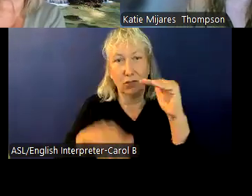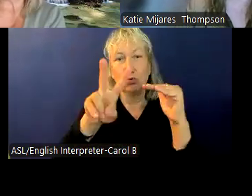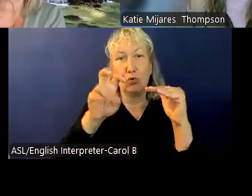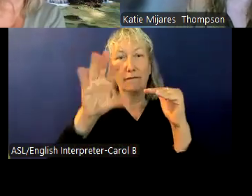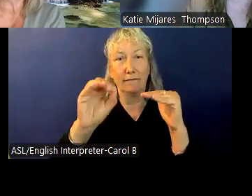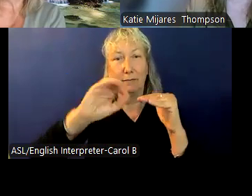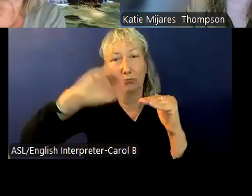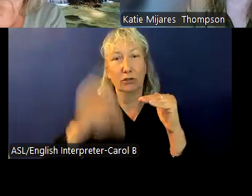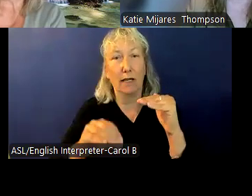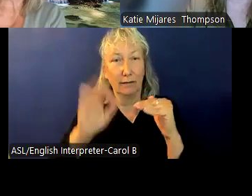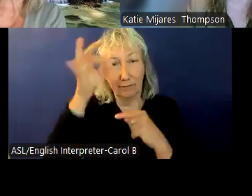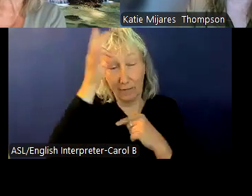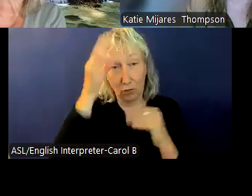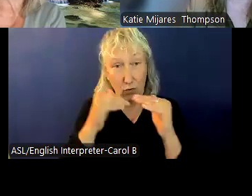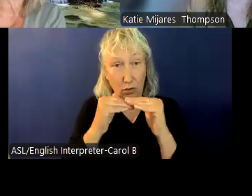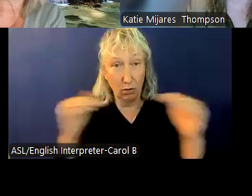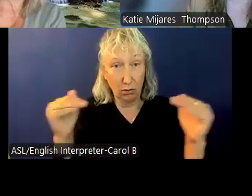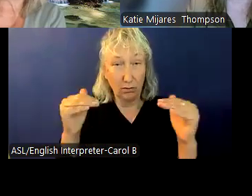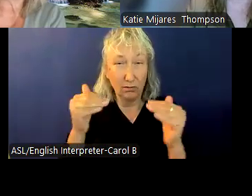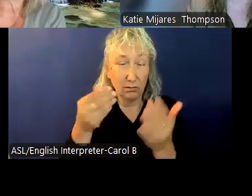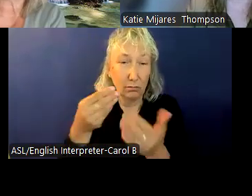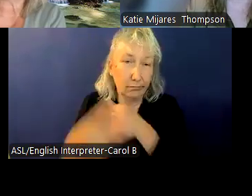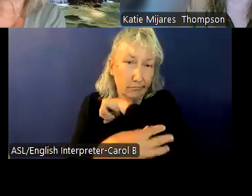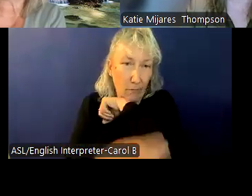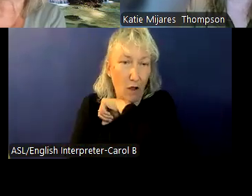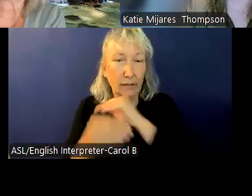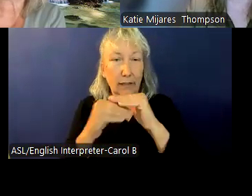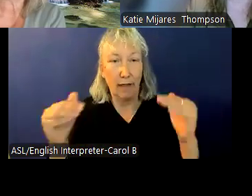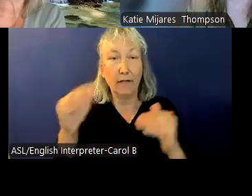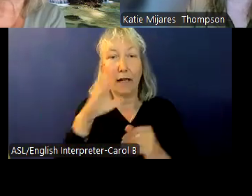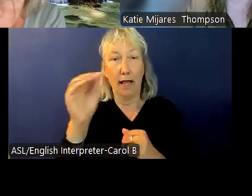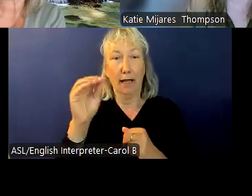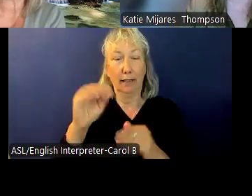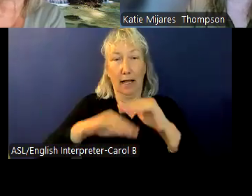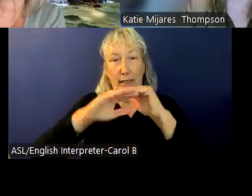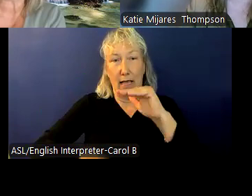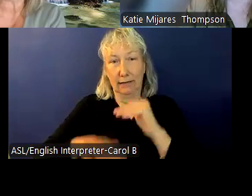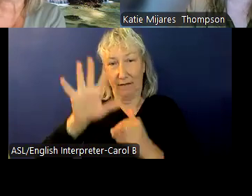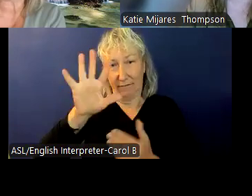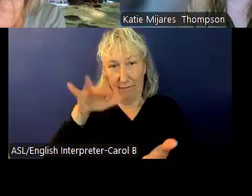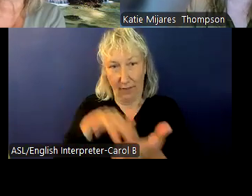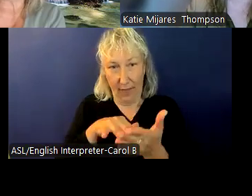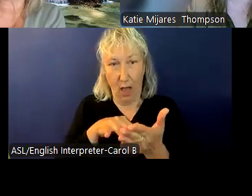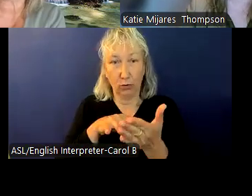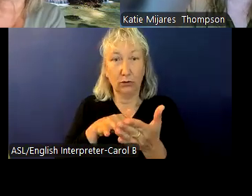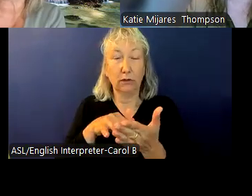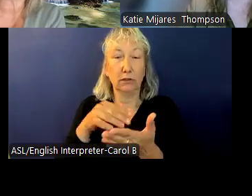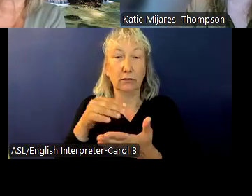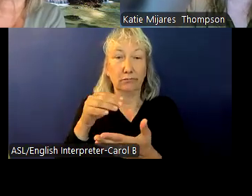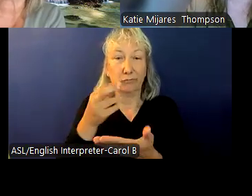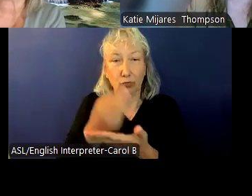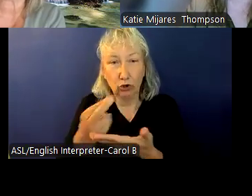poverty level, countable resources of less than $5,000, be employed, and meet all